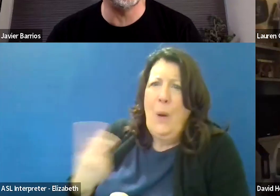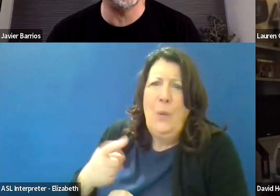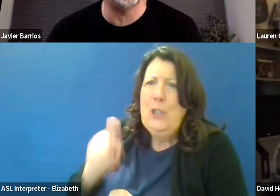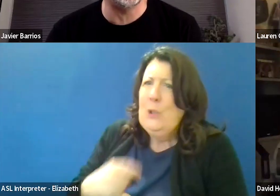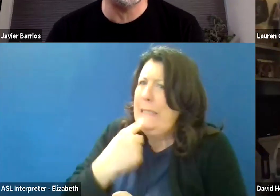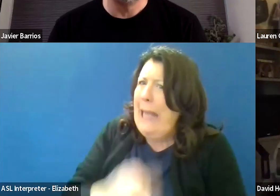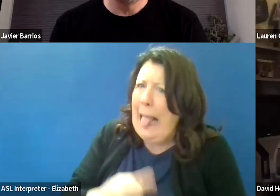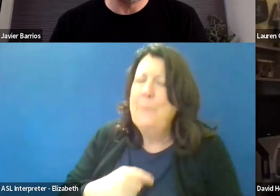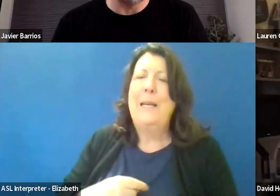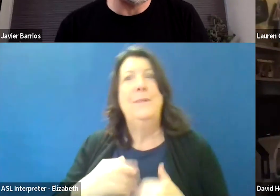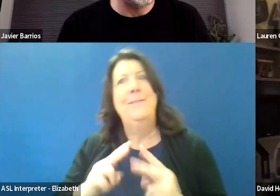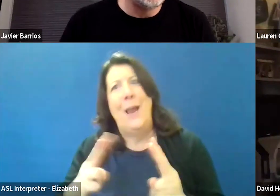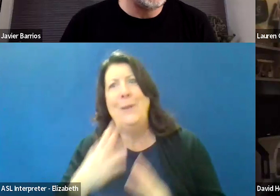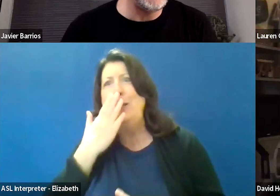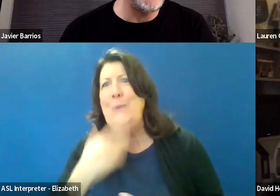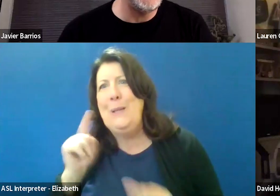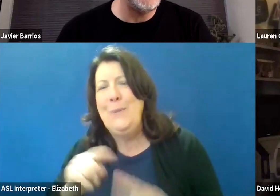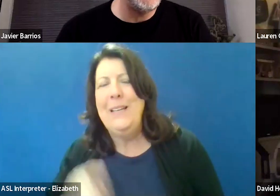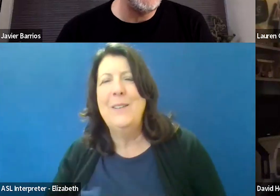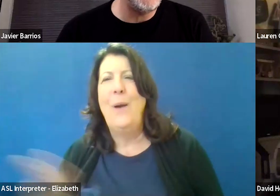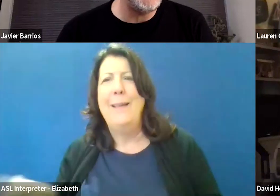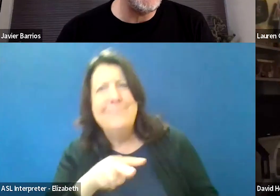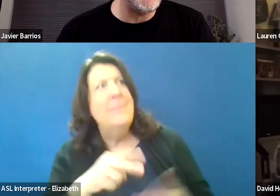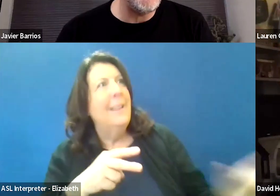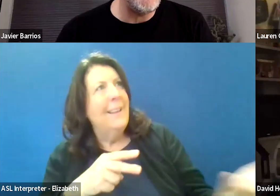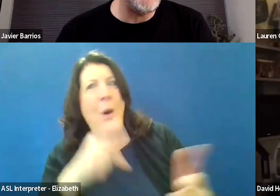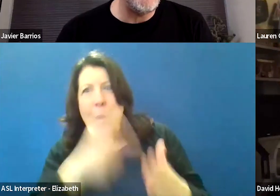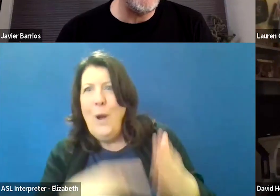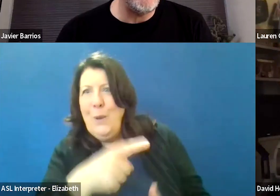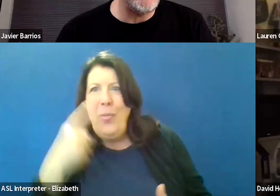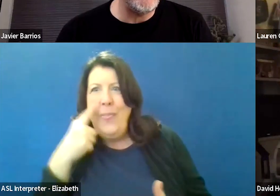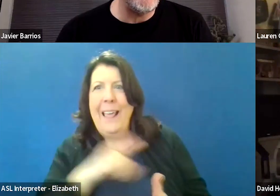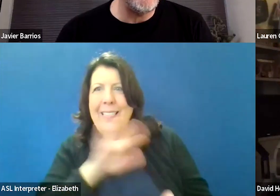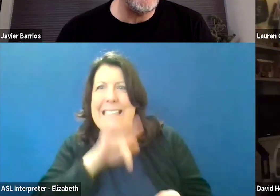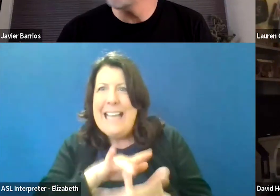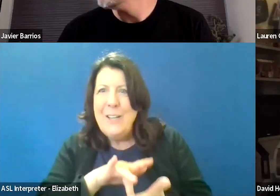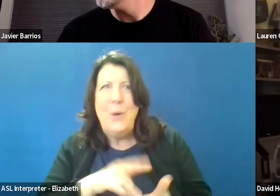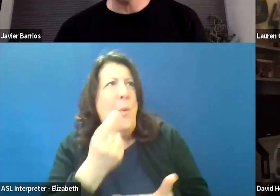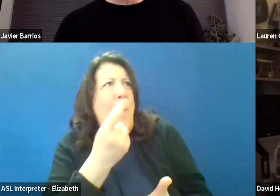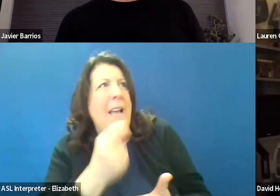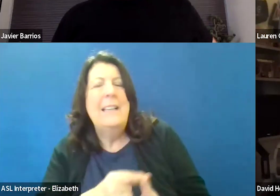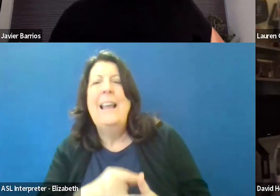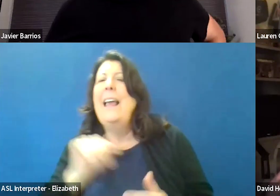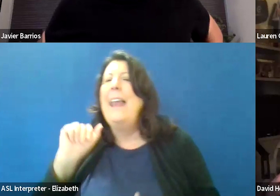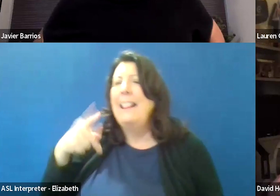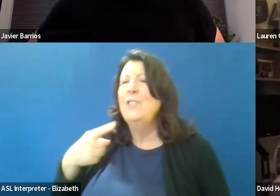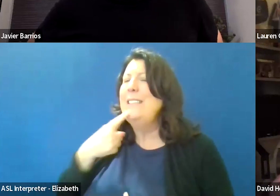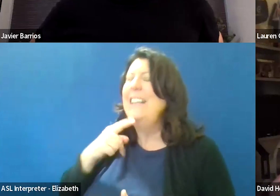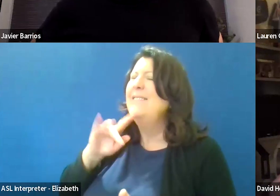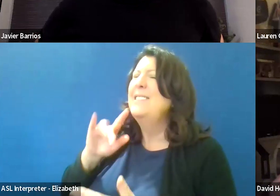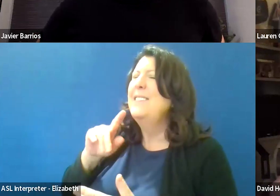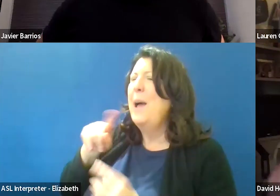elements. And so like, I kind of said to him, like, so what do you think the epicenter is? He goes, it's the kid. It's all about the kid. And then when we landed on